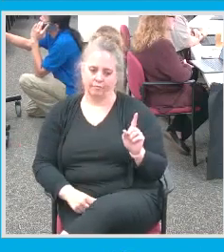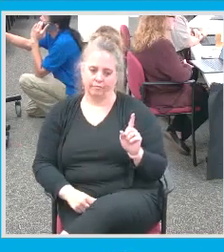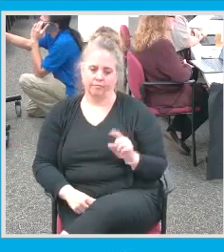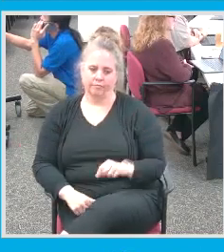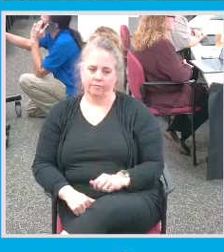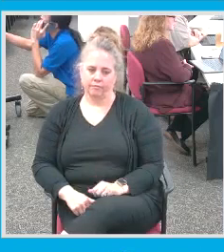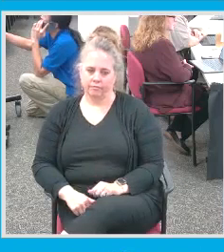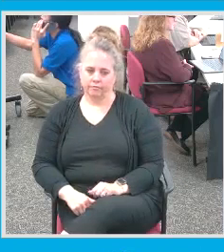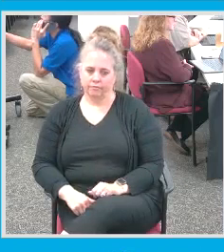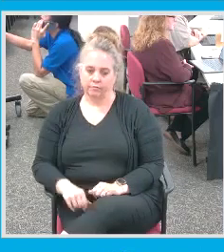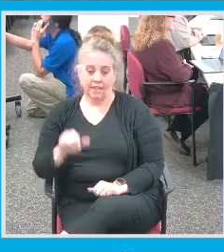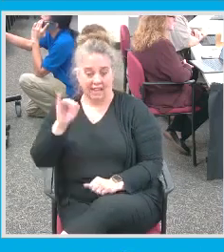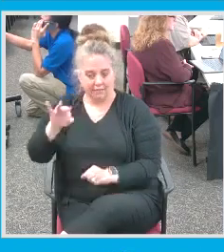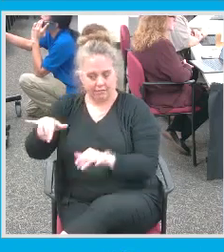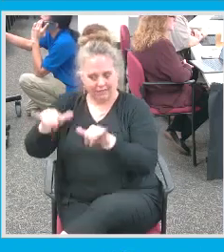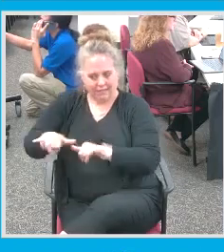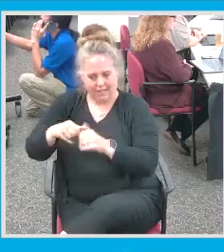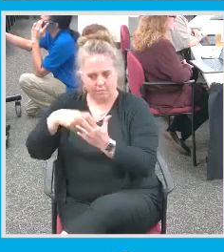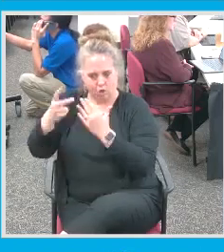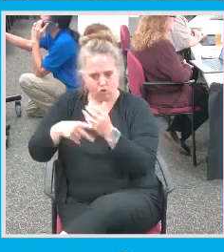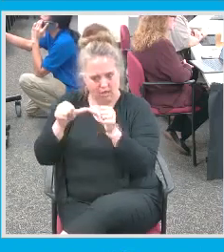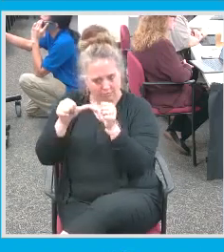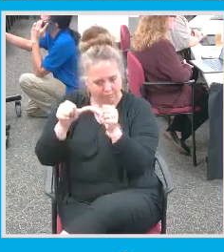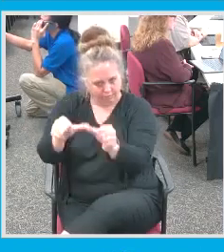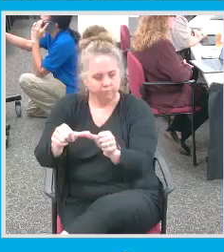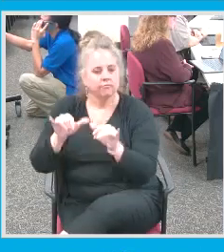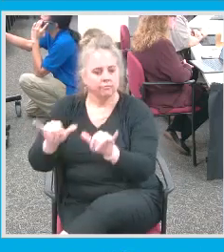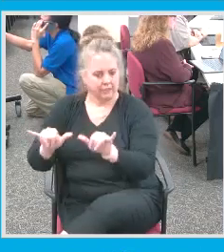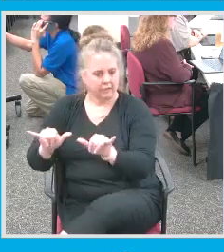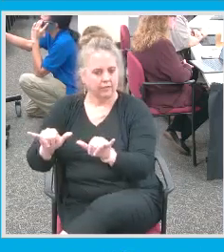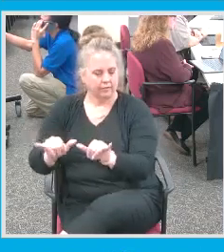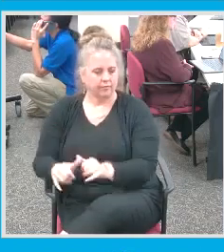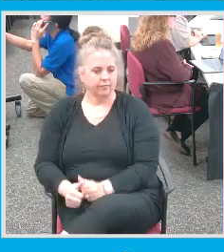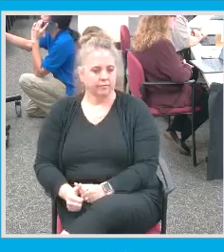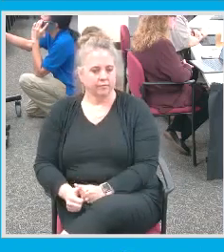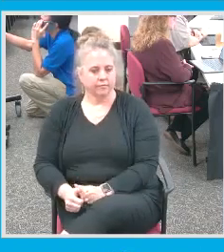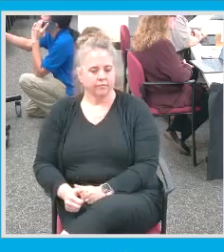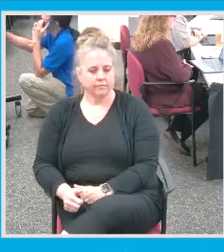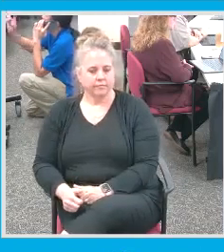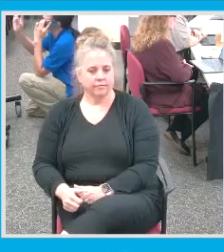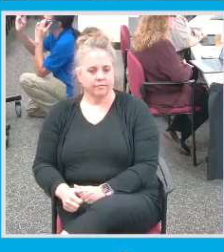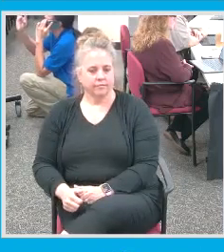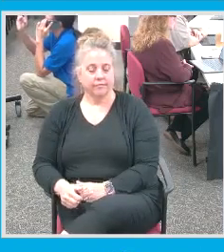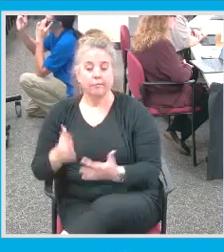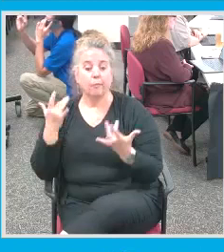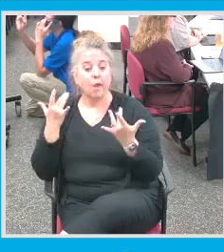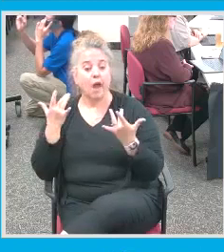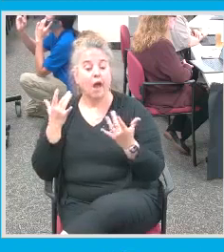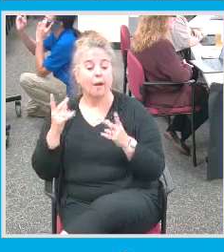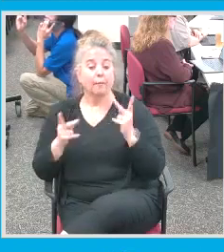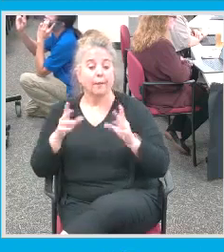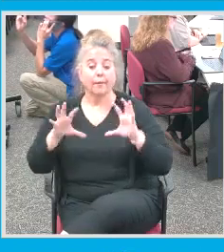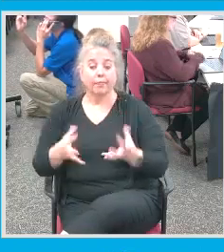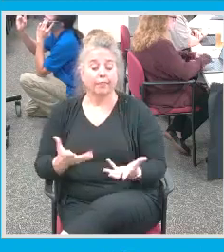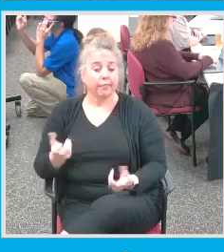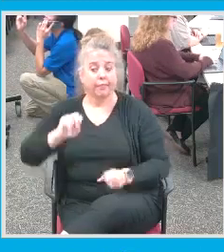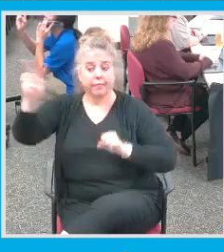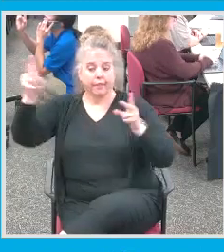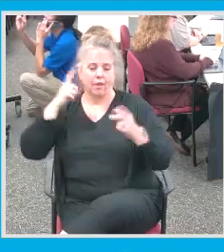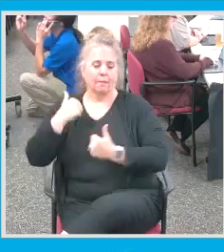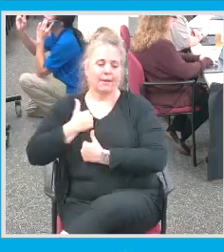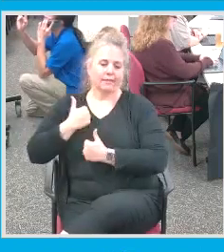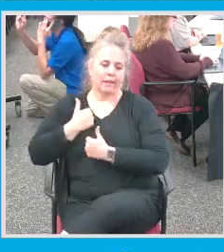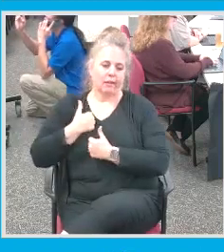program. So we have a very transient population. So we serve a lot of military families. So they may leave after a year. Okay. So this is for anyone who has